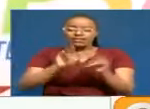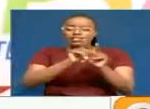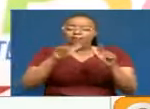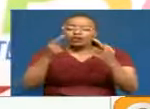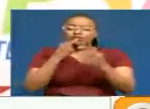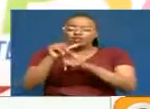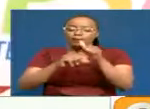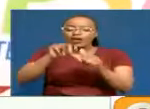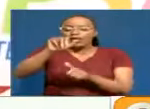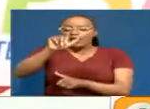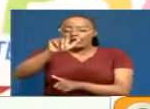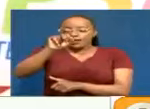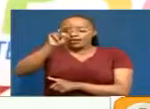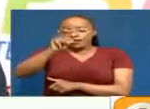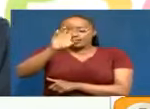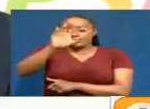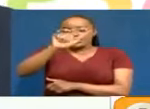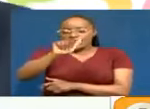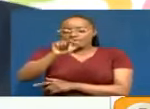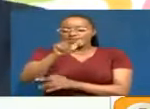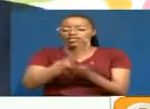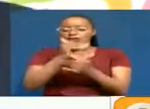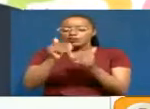we were talking about NCA, that's another area we had